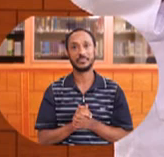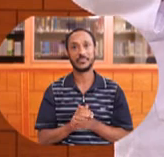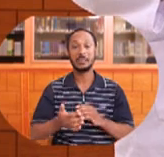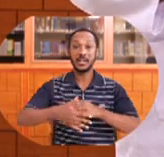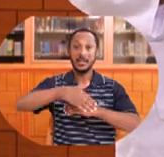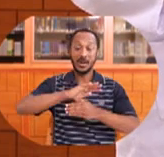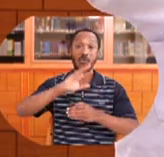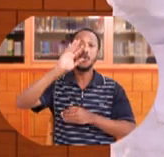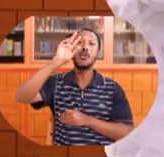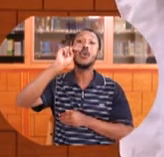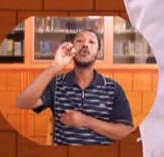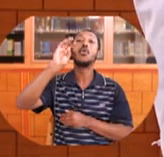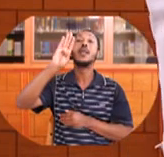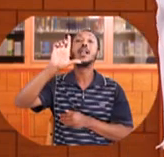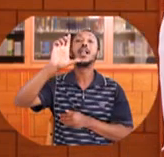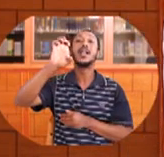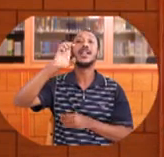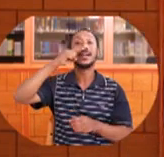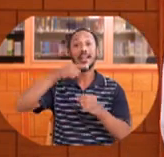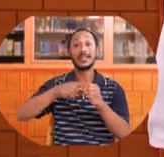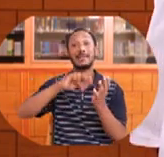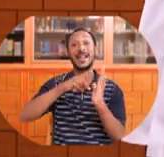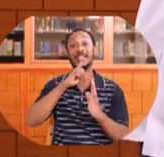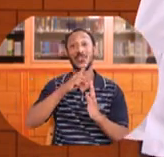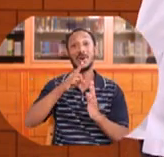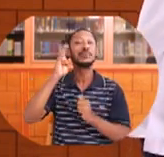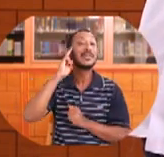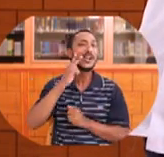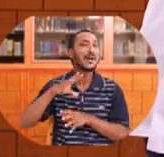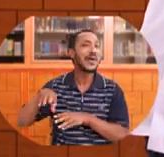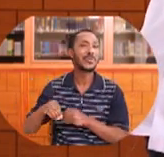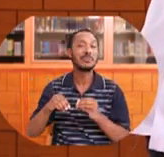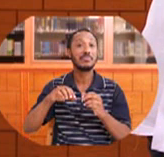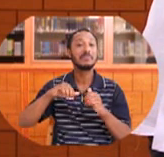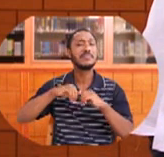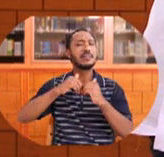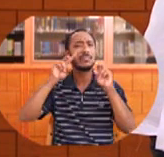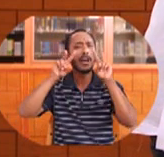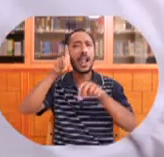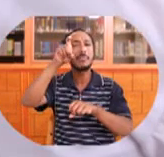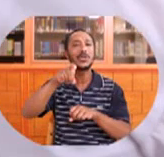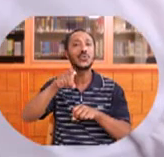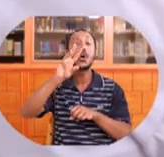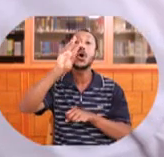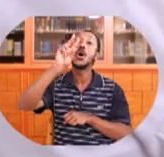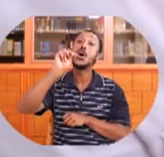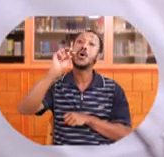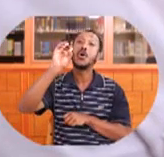covered by noble gases, the noble gas argon contains